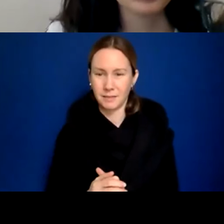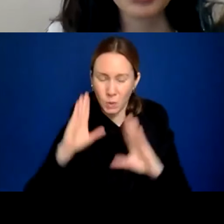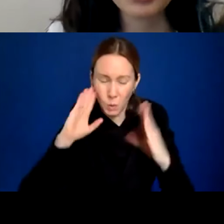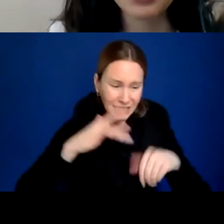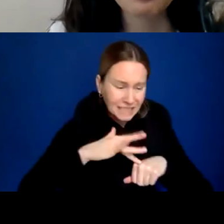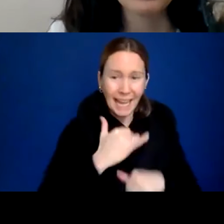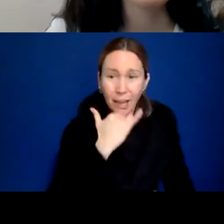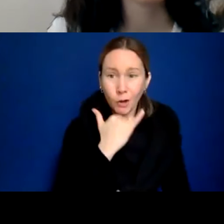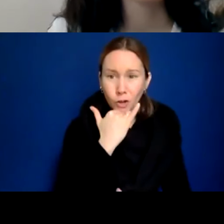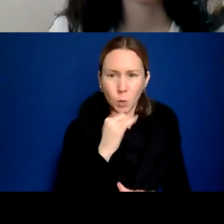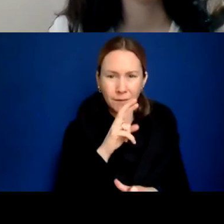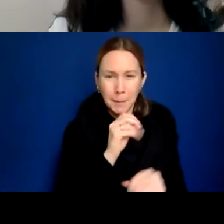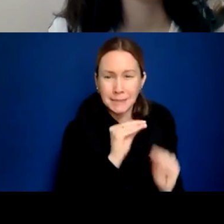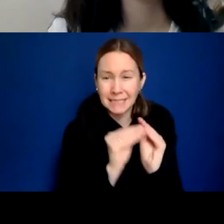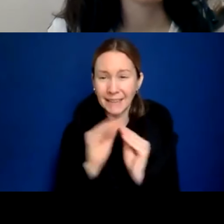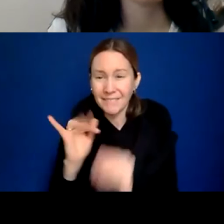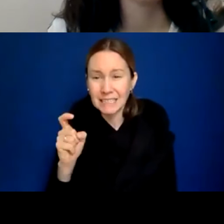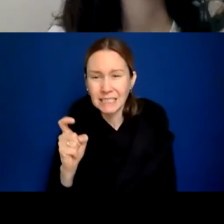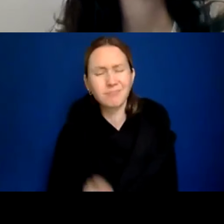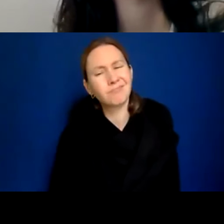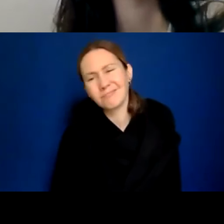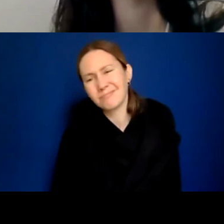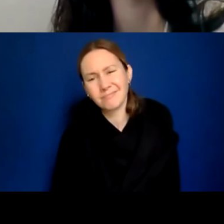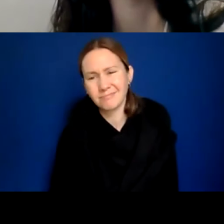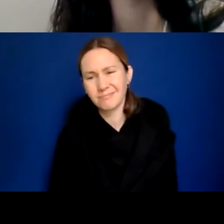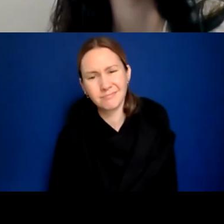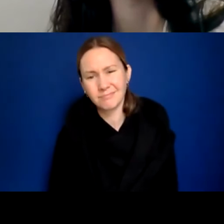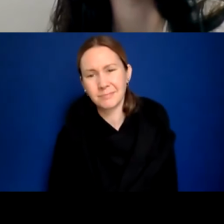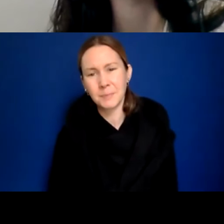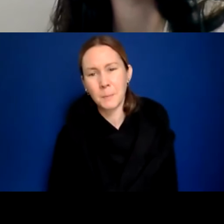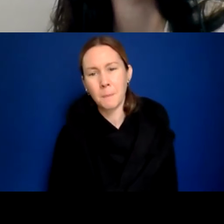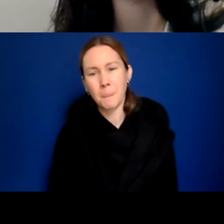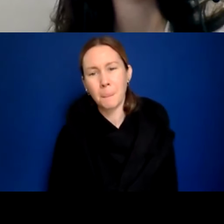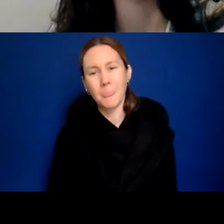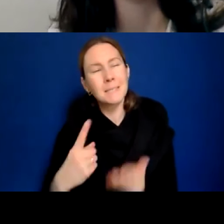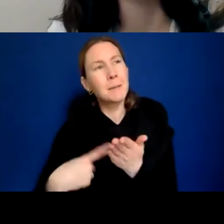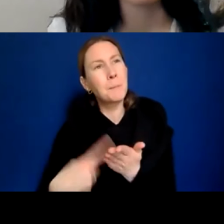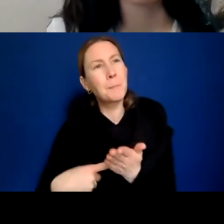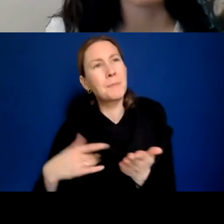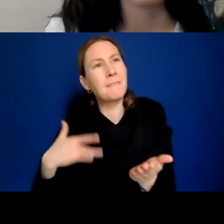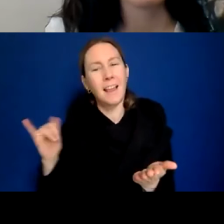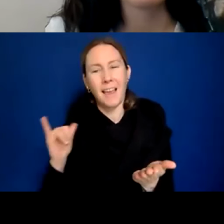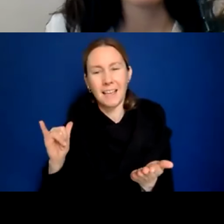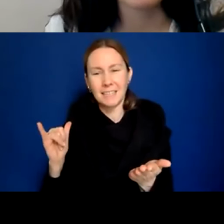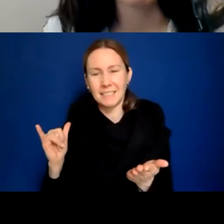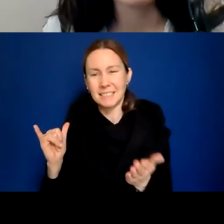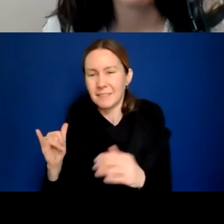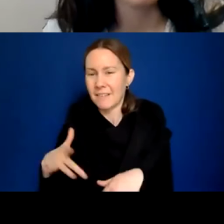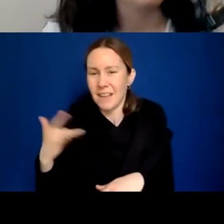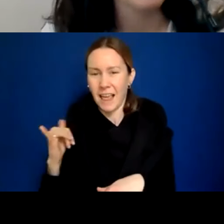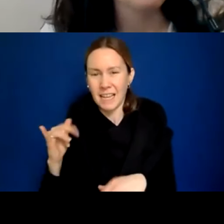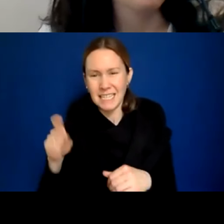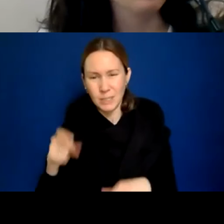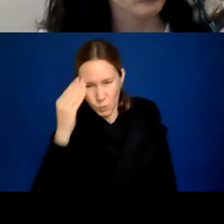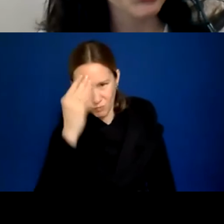the need to correct them. It can feel, it might feel like you need to let somebody know